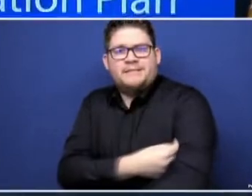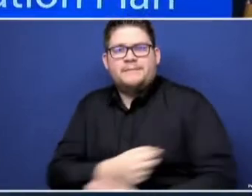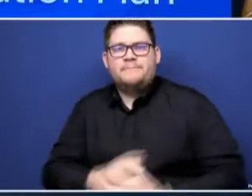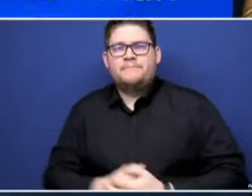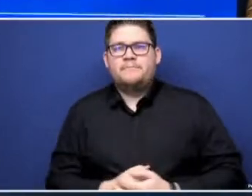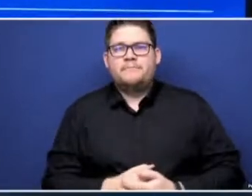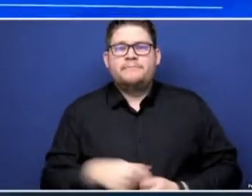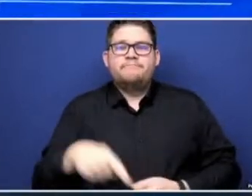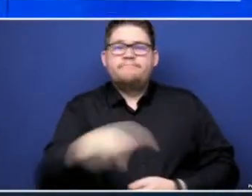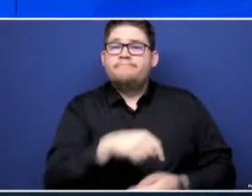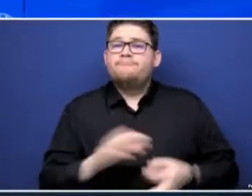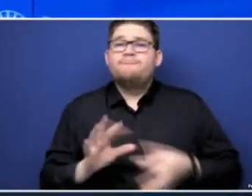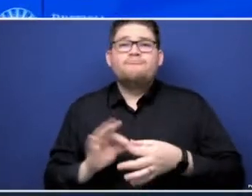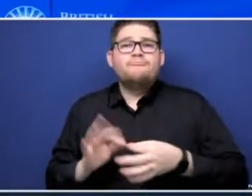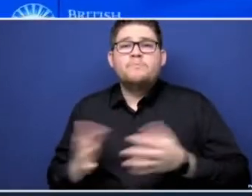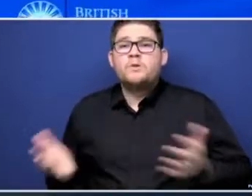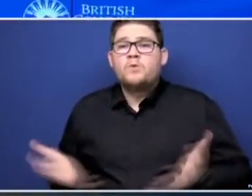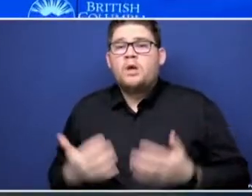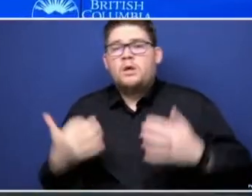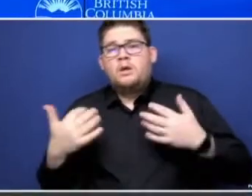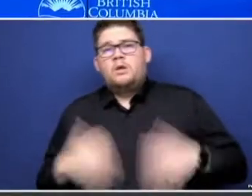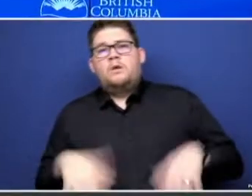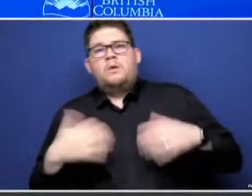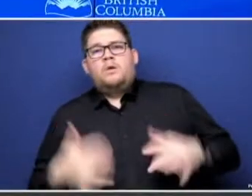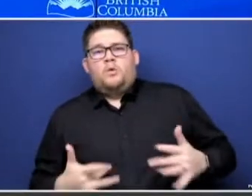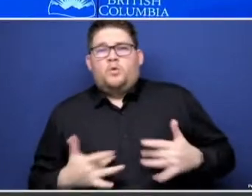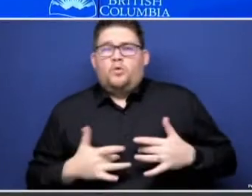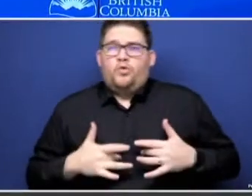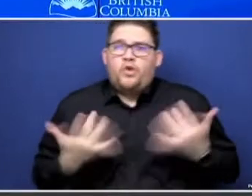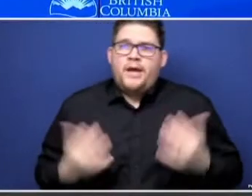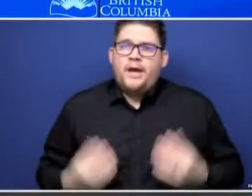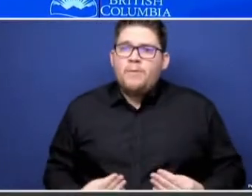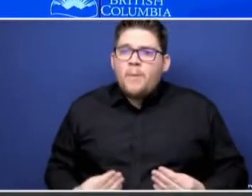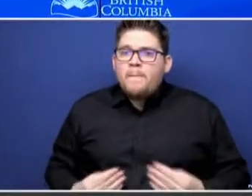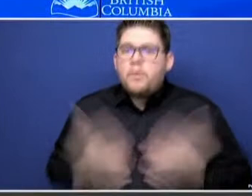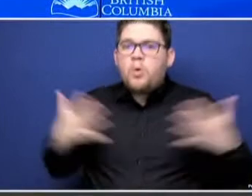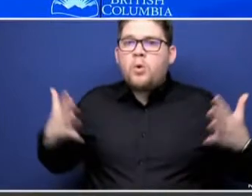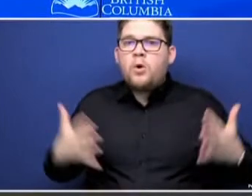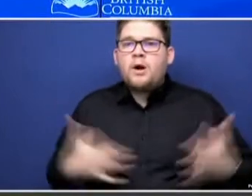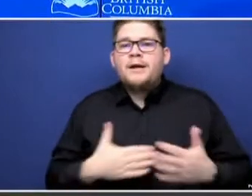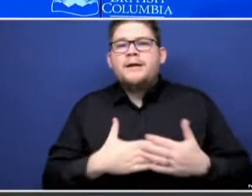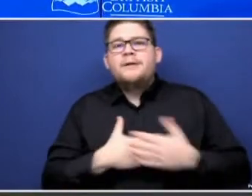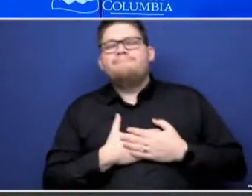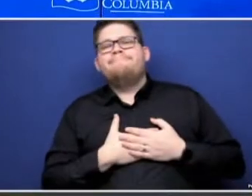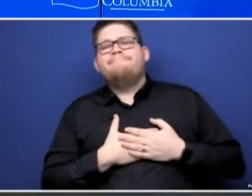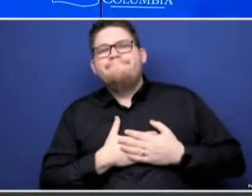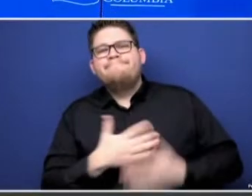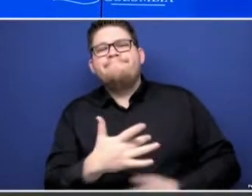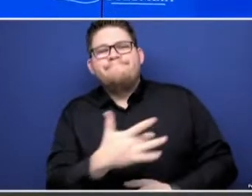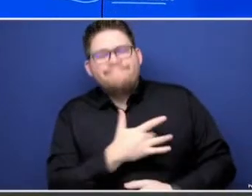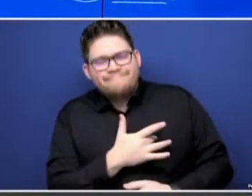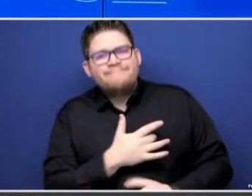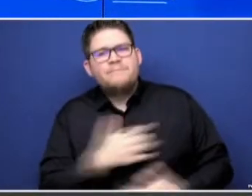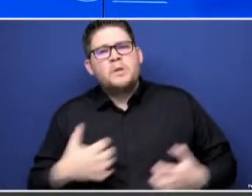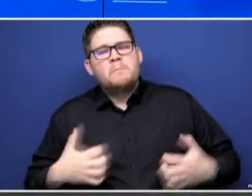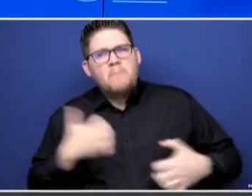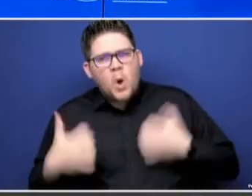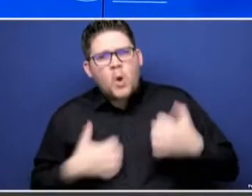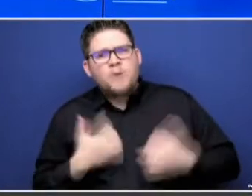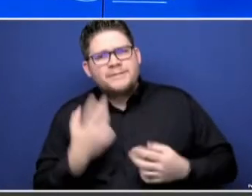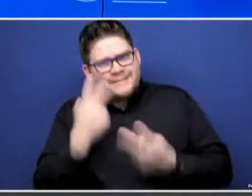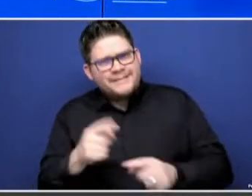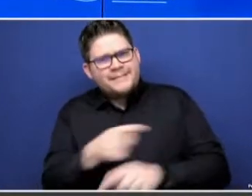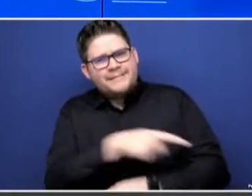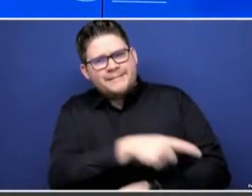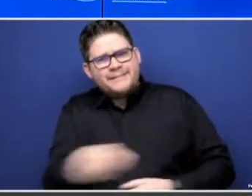Thank you for that, Penny. And of course, Penny will be available for questions once we complete our presentation today. But I want to call